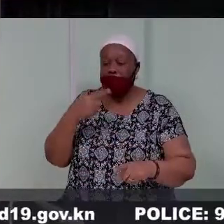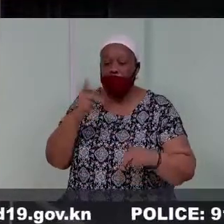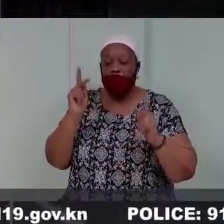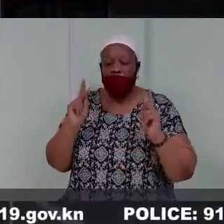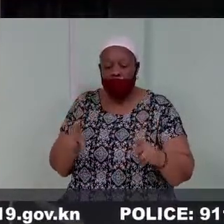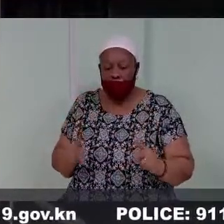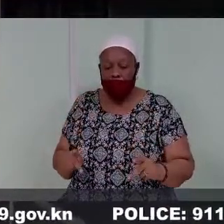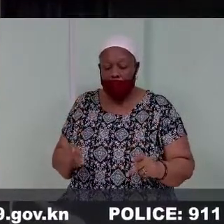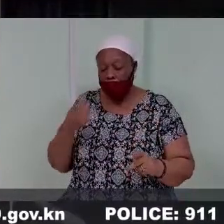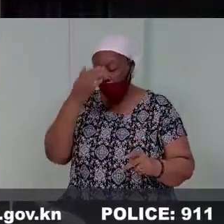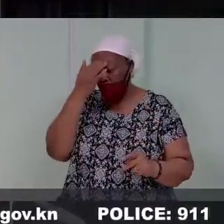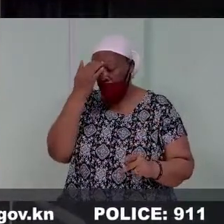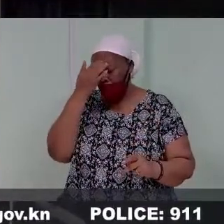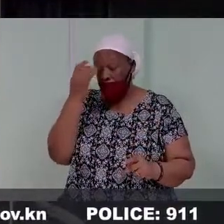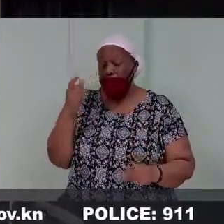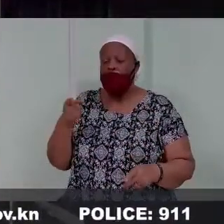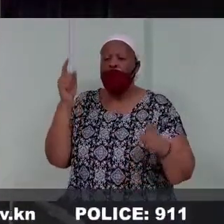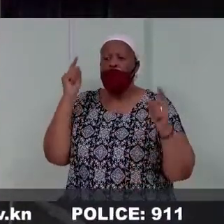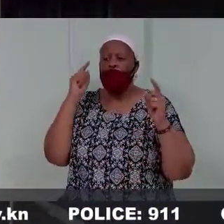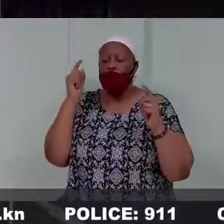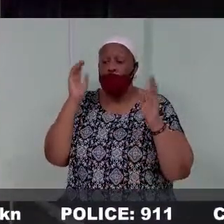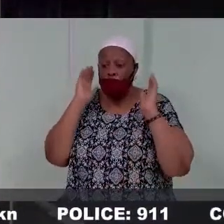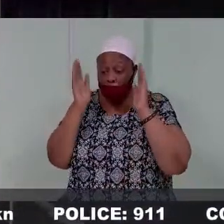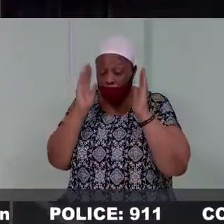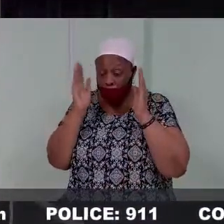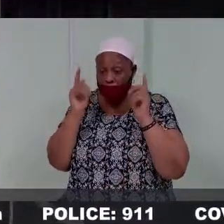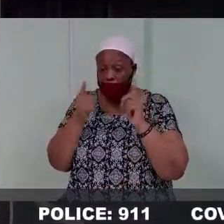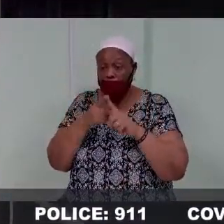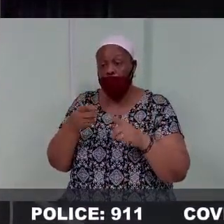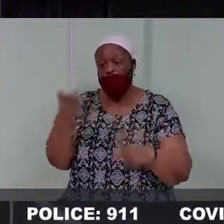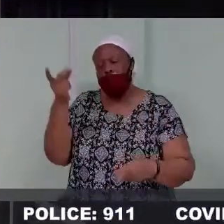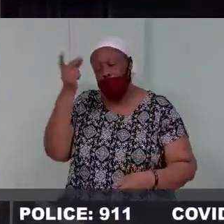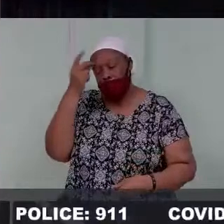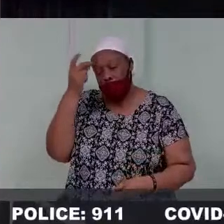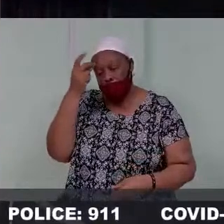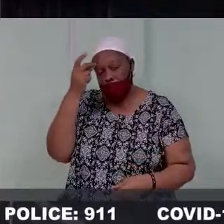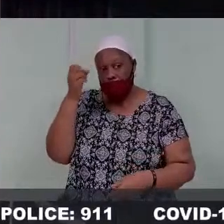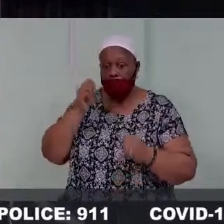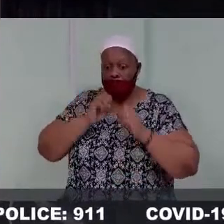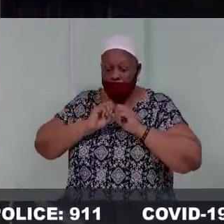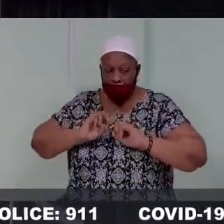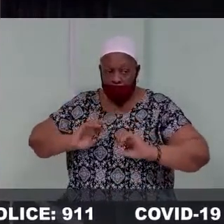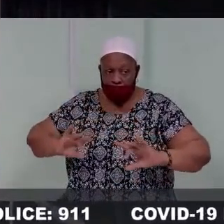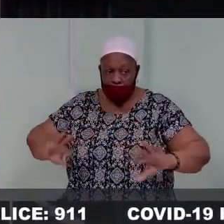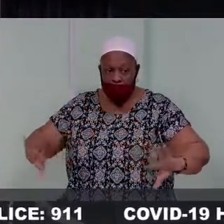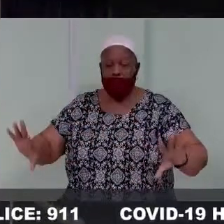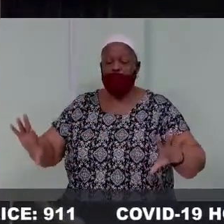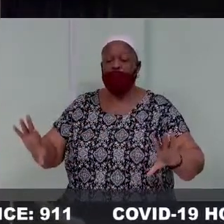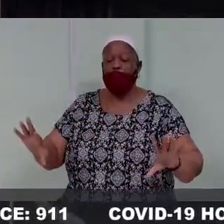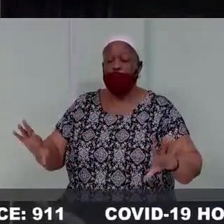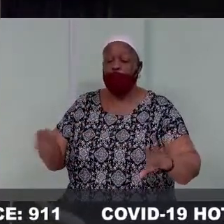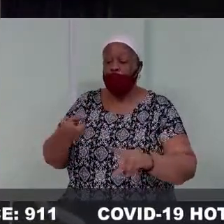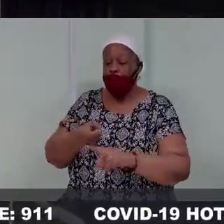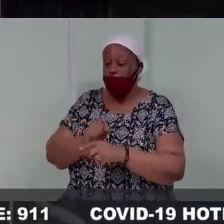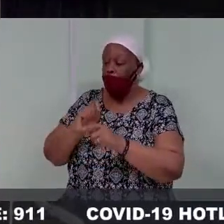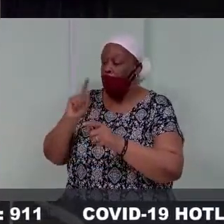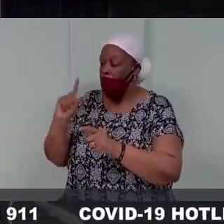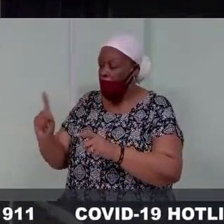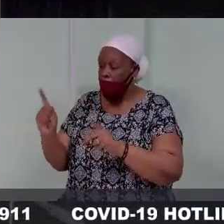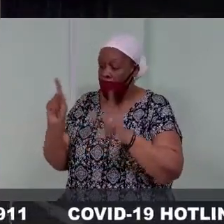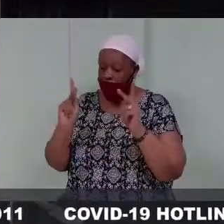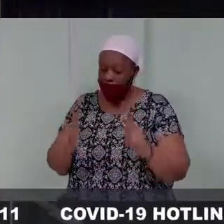the virus serious, realizing that it is spread through contact, and one of the main means